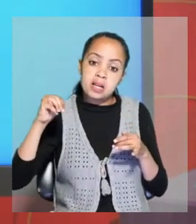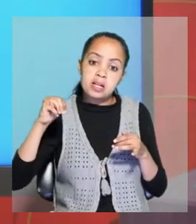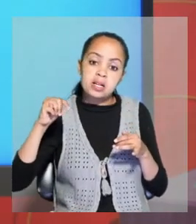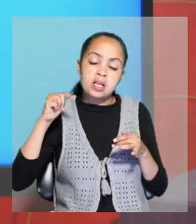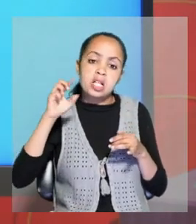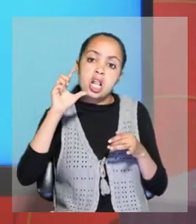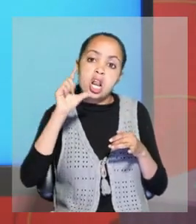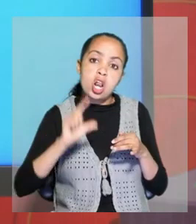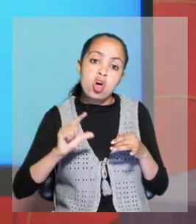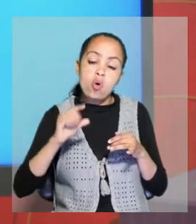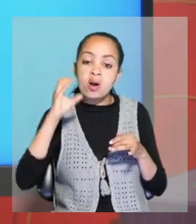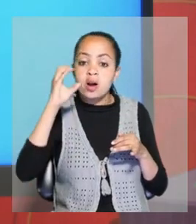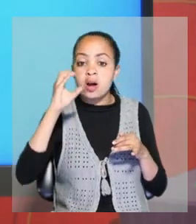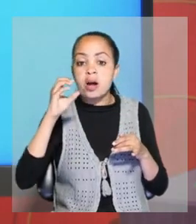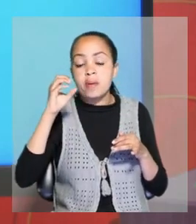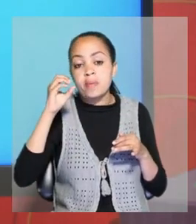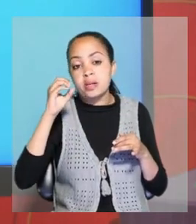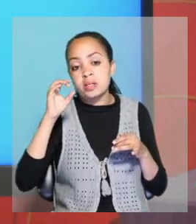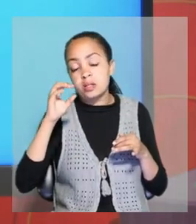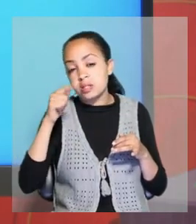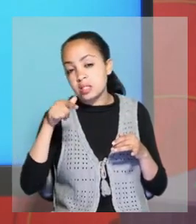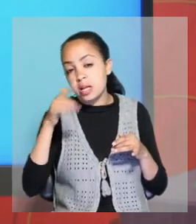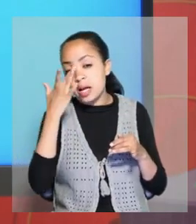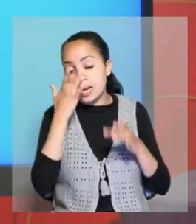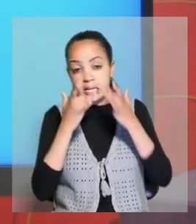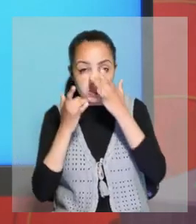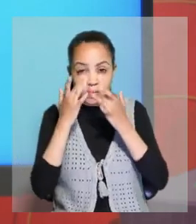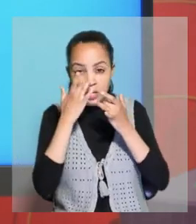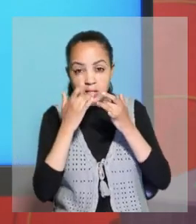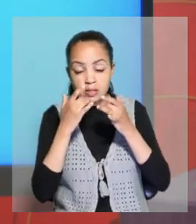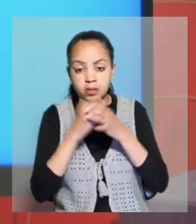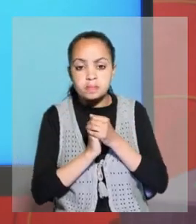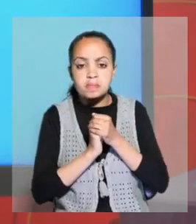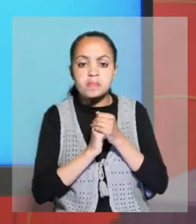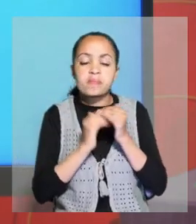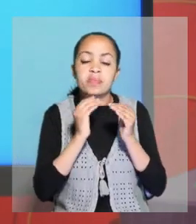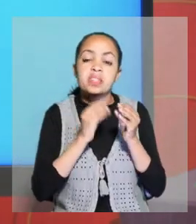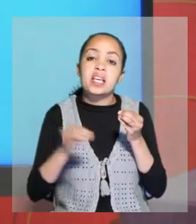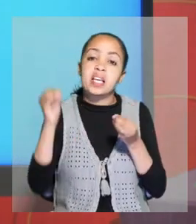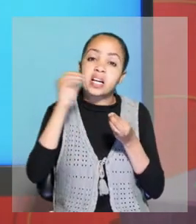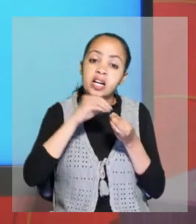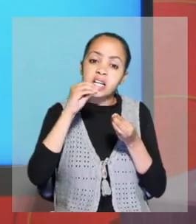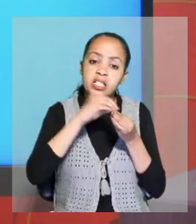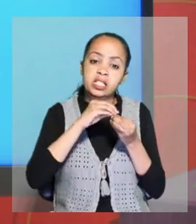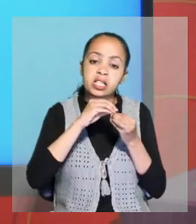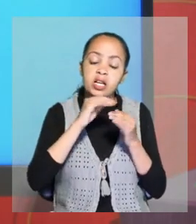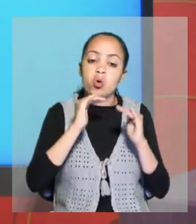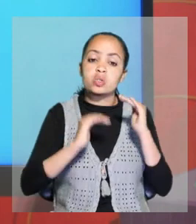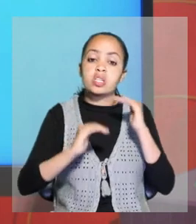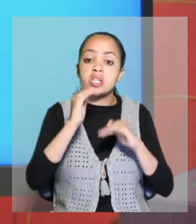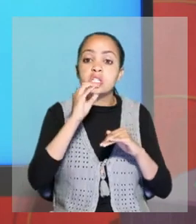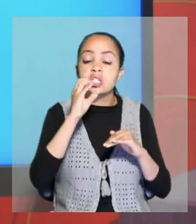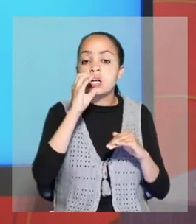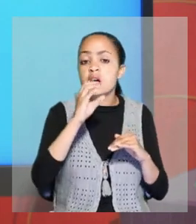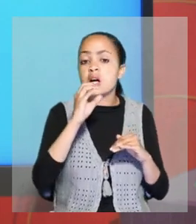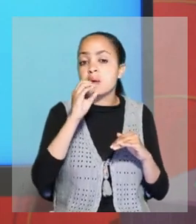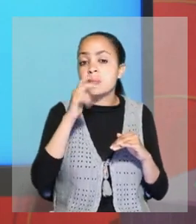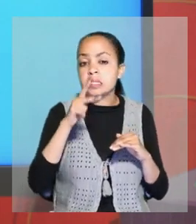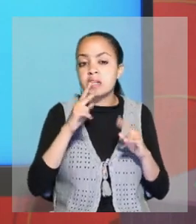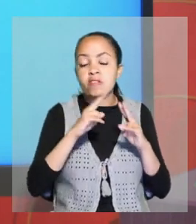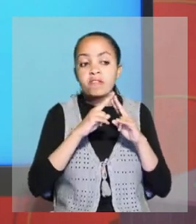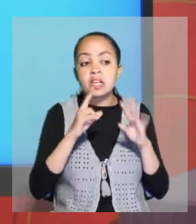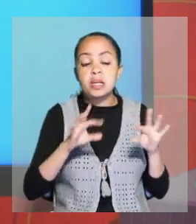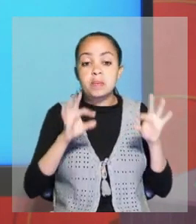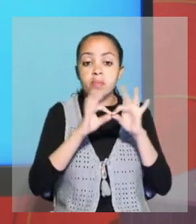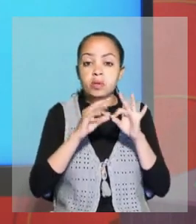at lower carbon dioxide they can experience. So, increasing in concentration of carbon dioxide is very effective